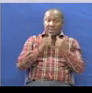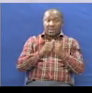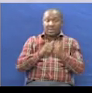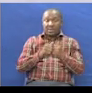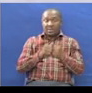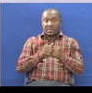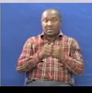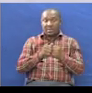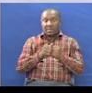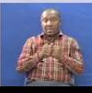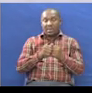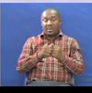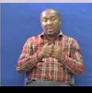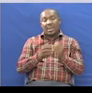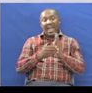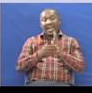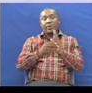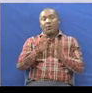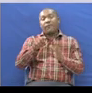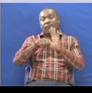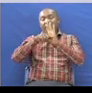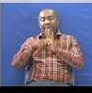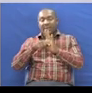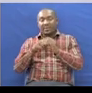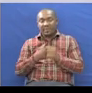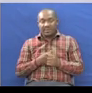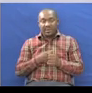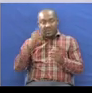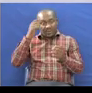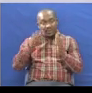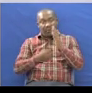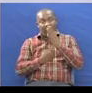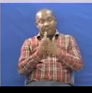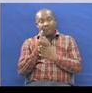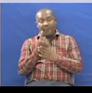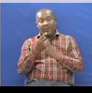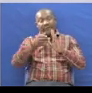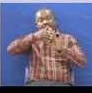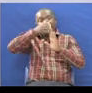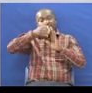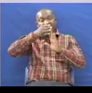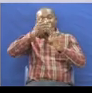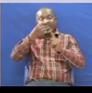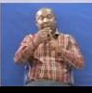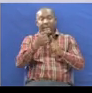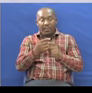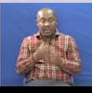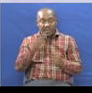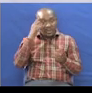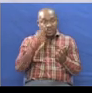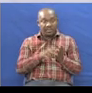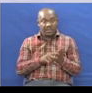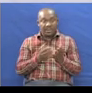negative. How do you get rid of the negative from the first term? The negative from the first term can be omitted or can be, it can